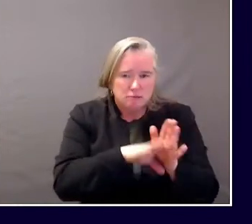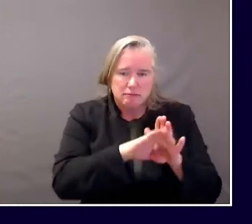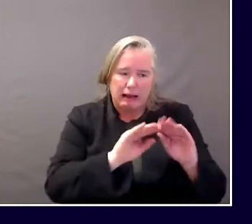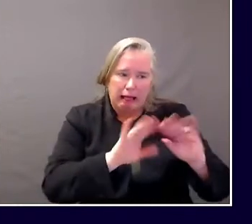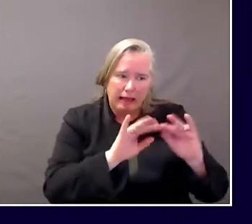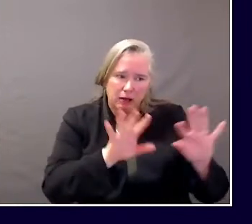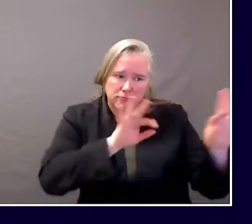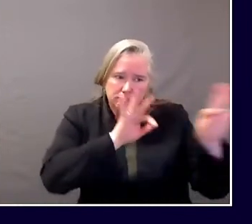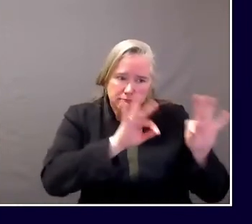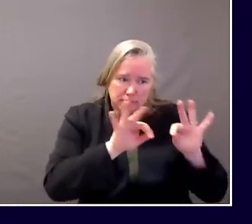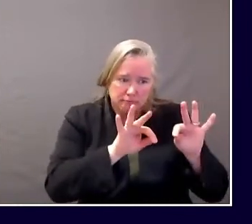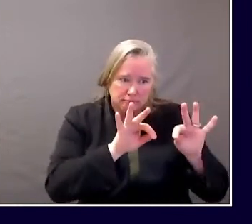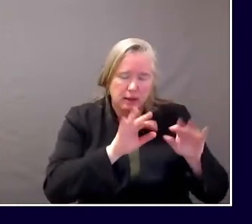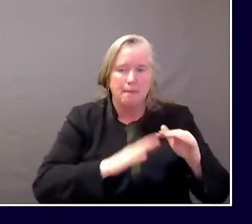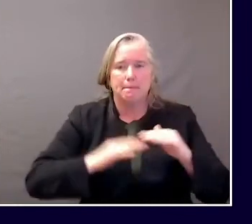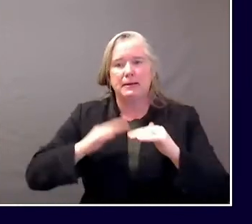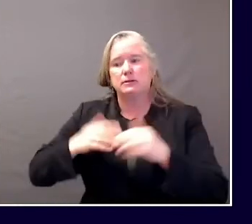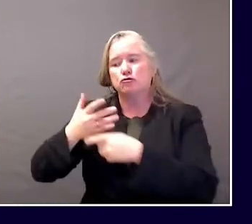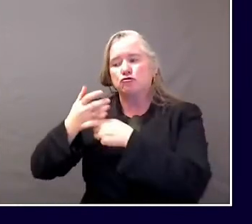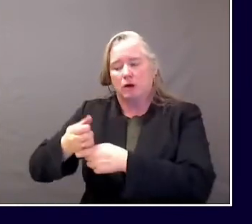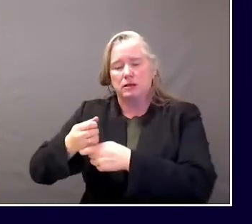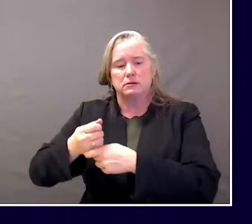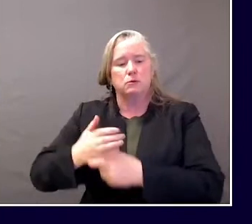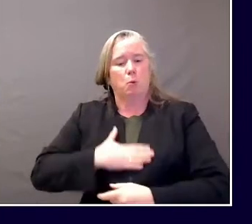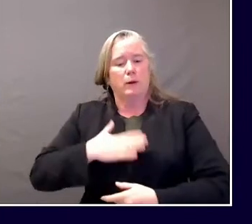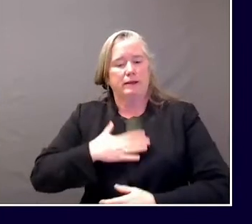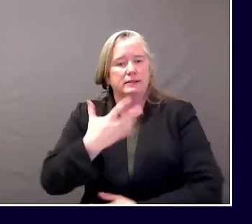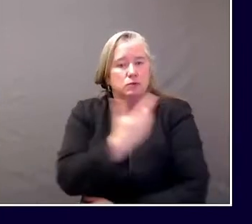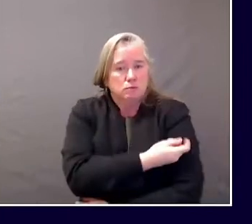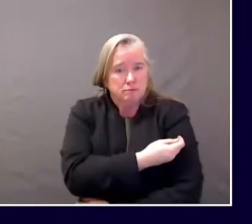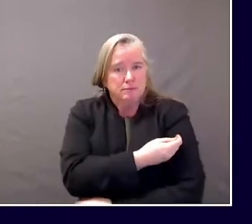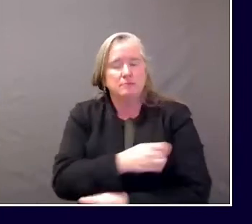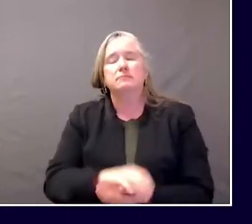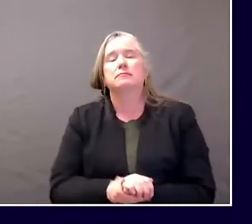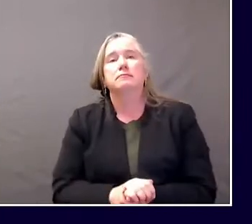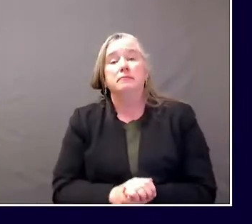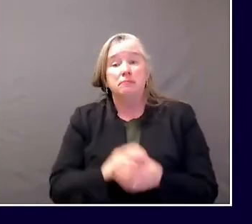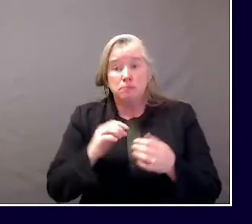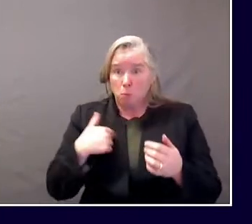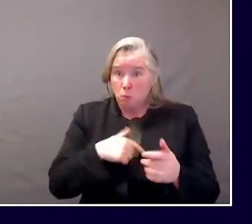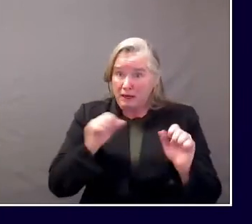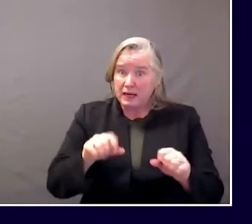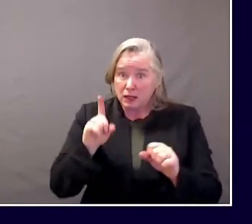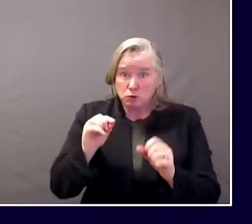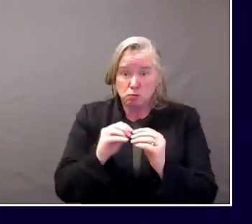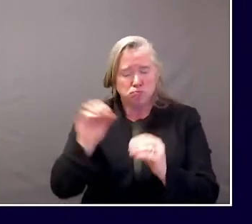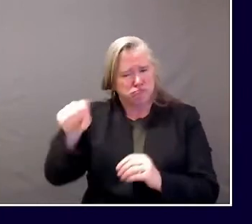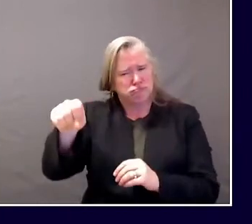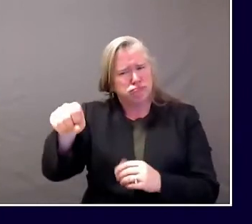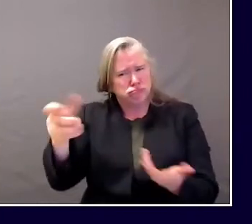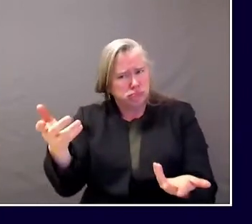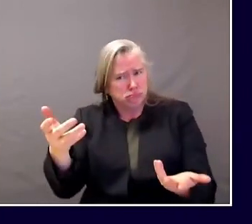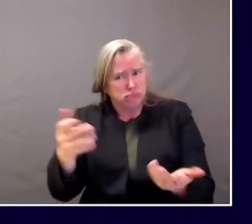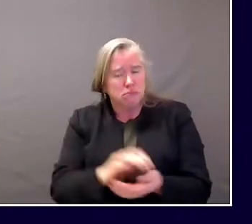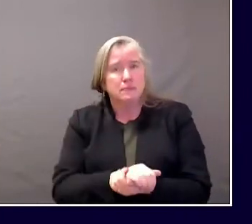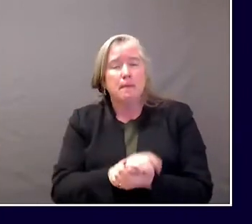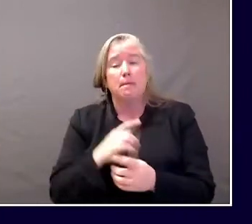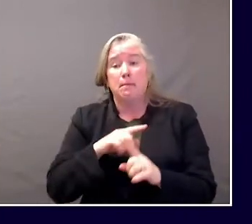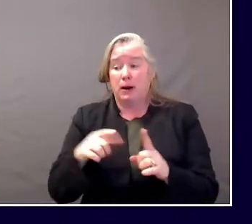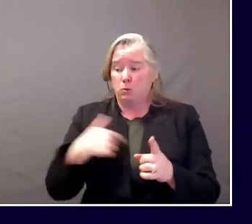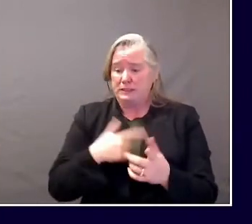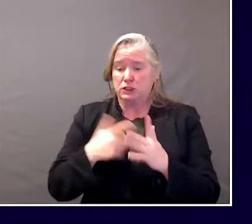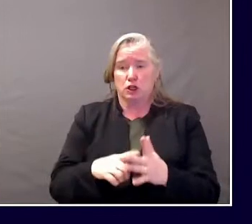do more? Absolutely. Are there things that we can do to start increasing the rates? Certainly, but I think we have started off on a strong